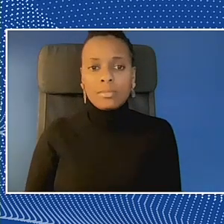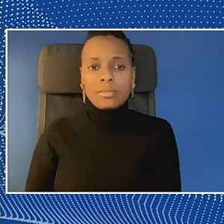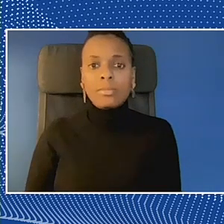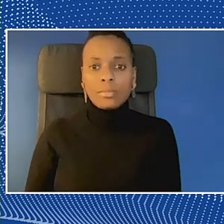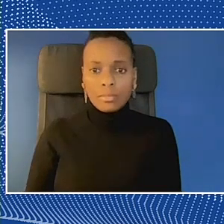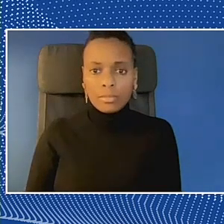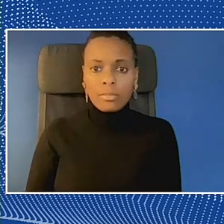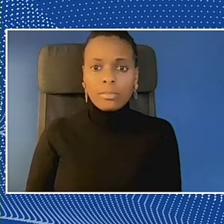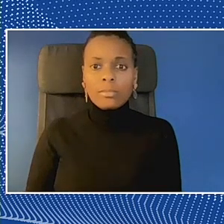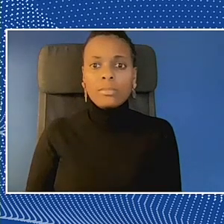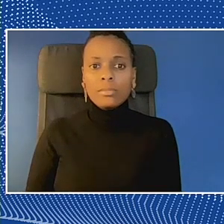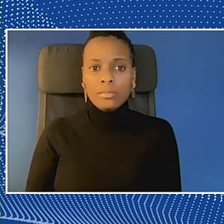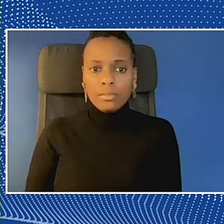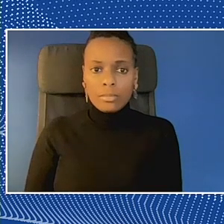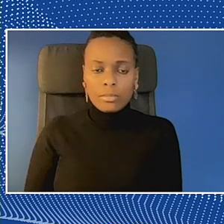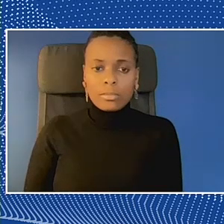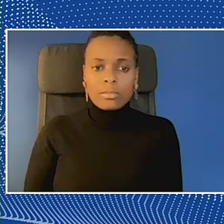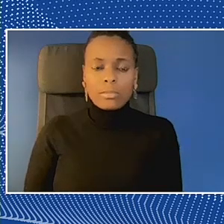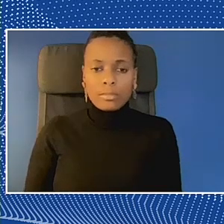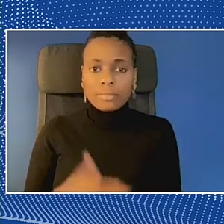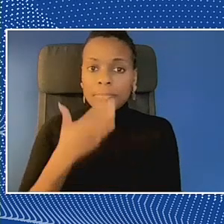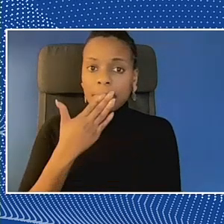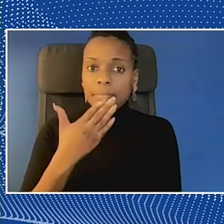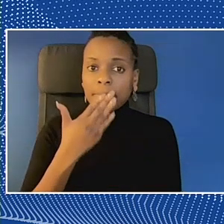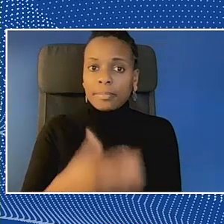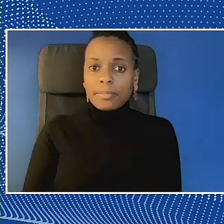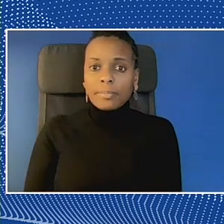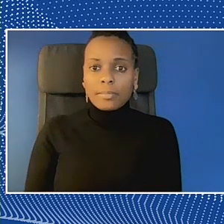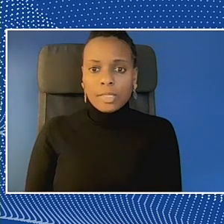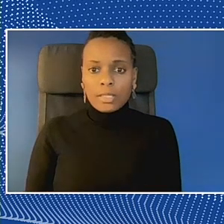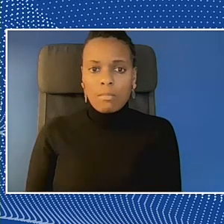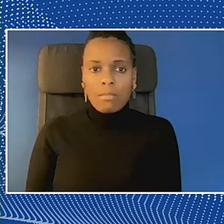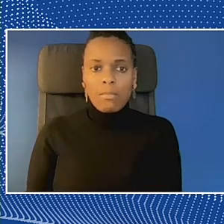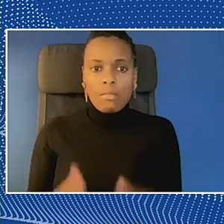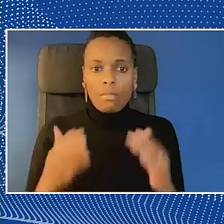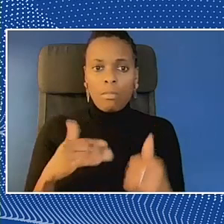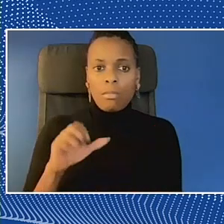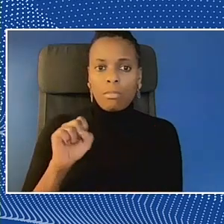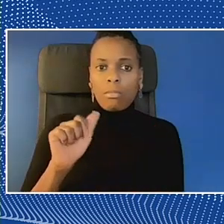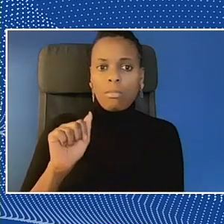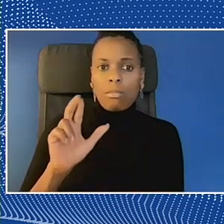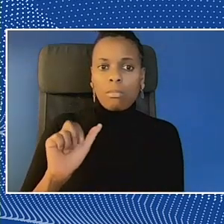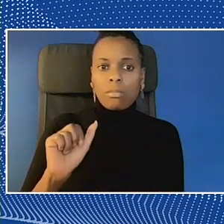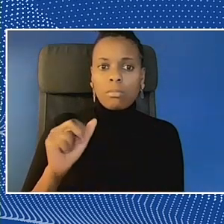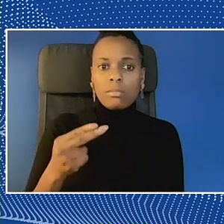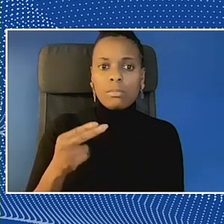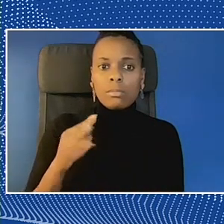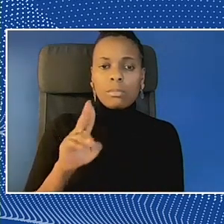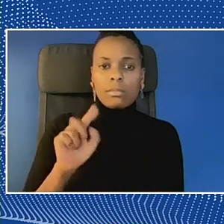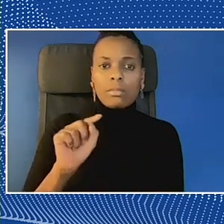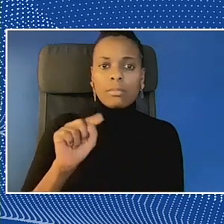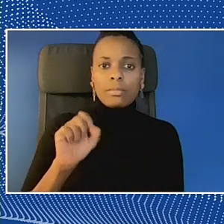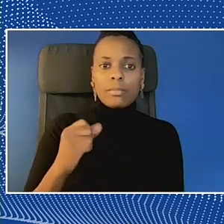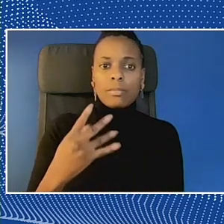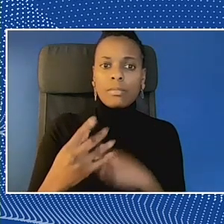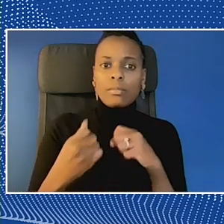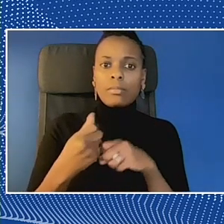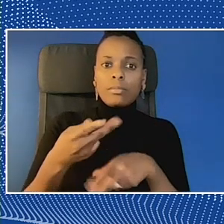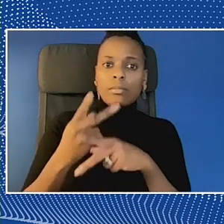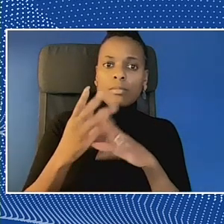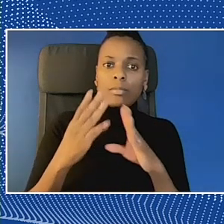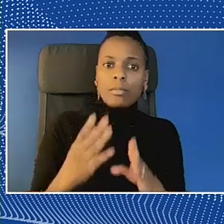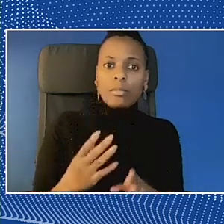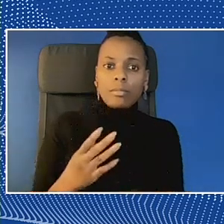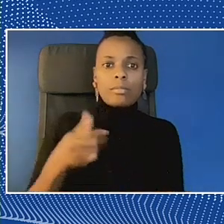up. Excellent. Thank you. Sarah Butts, 4-year borrowers. Thumbs